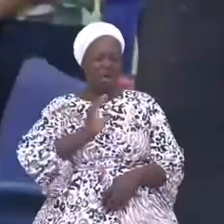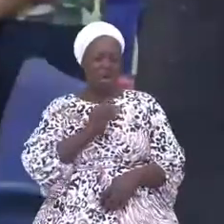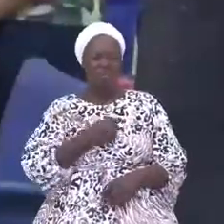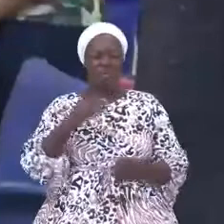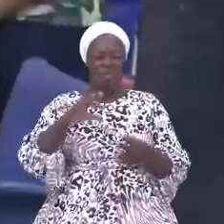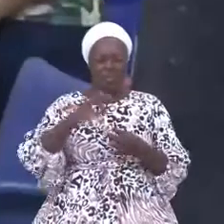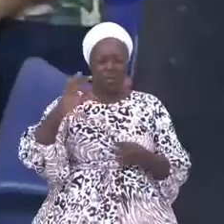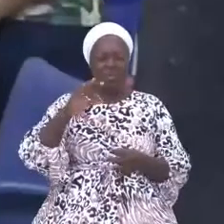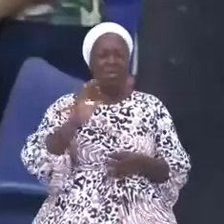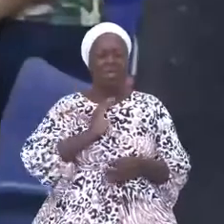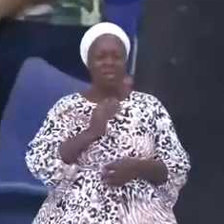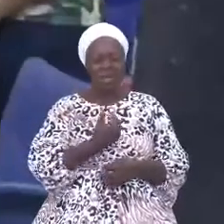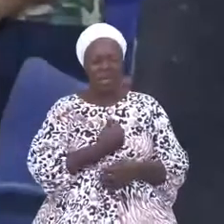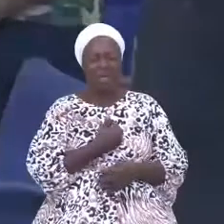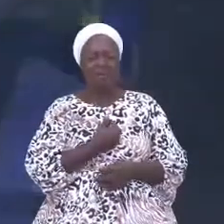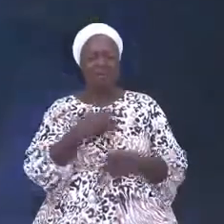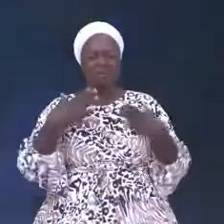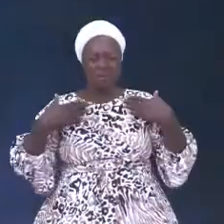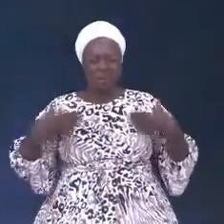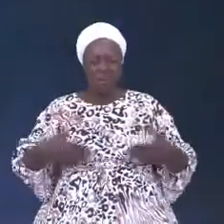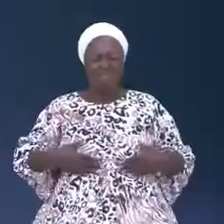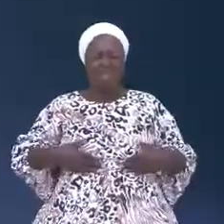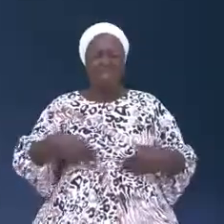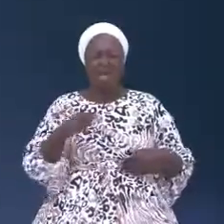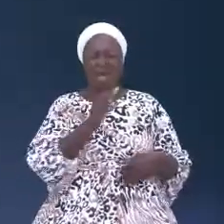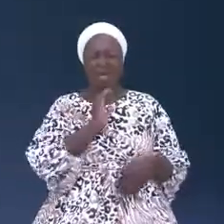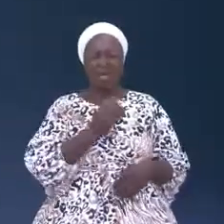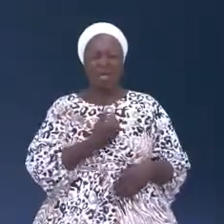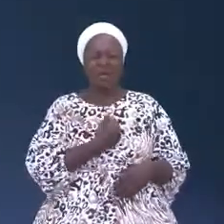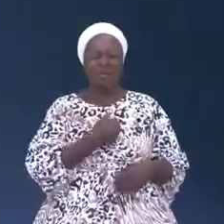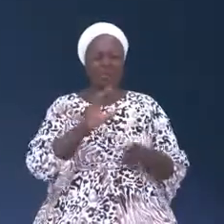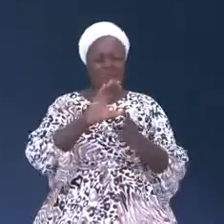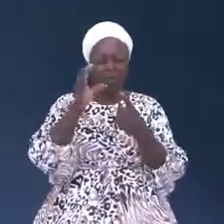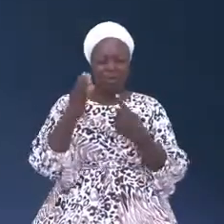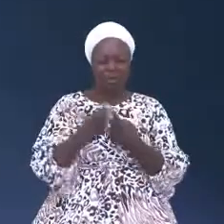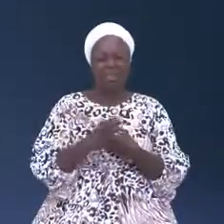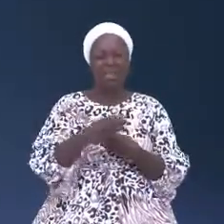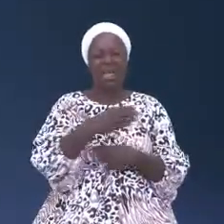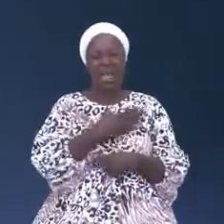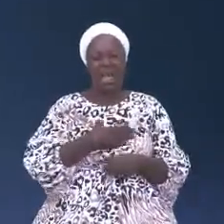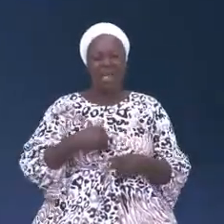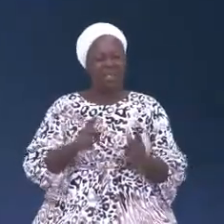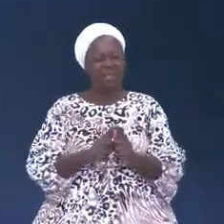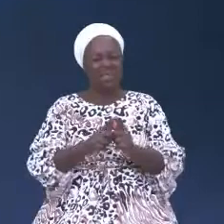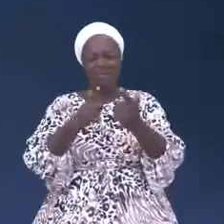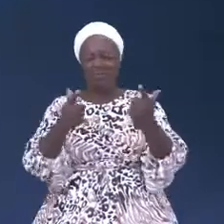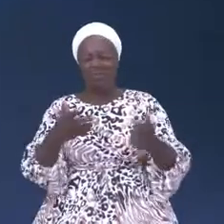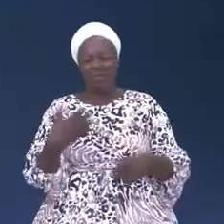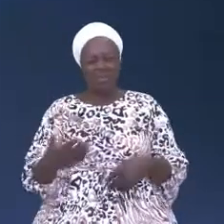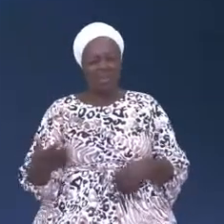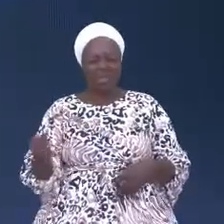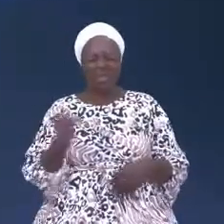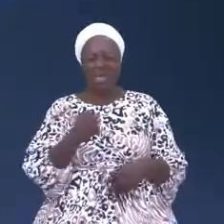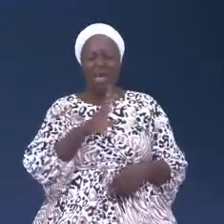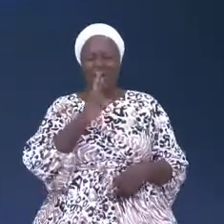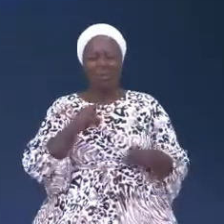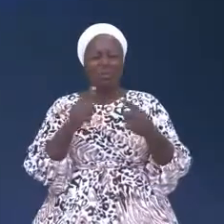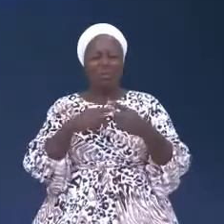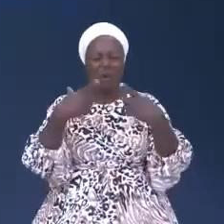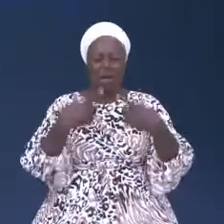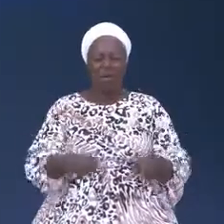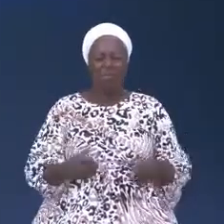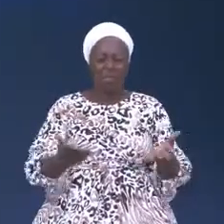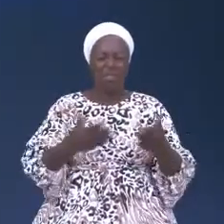spirit. You reach our body. You reach our circumstances. And great things are going to happen